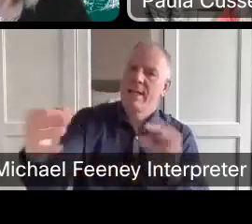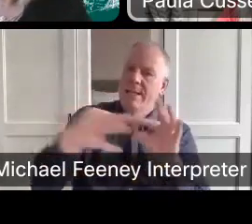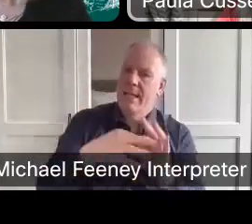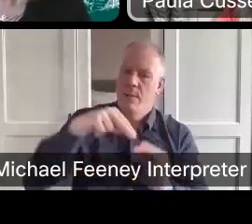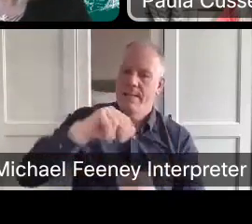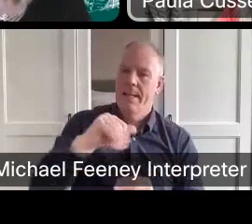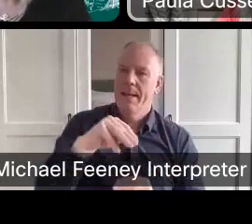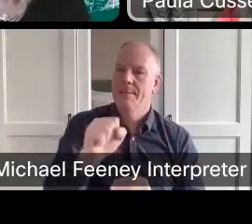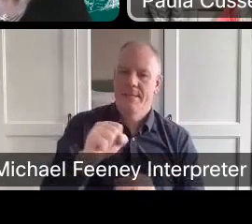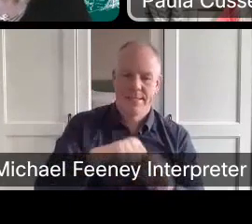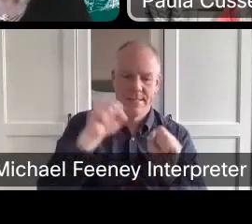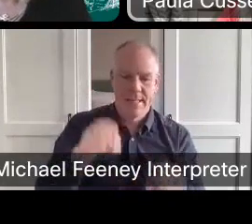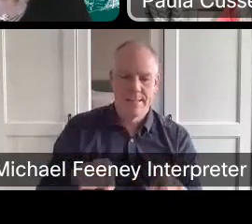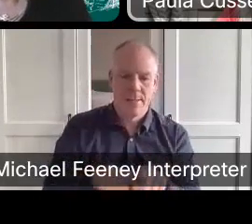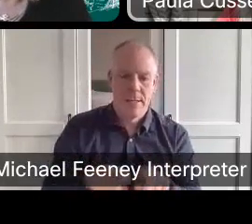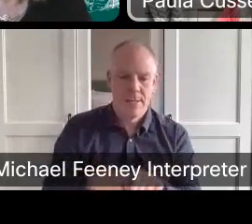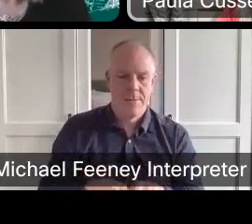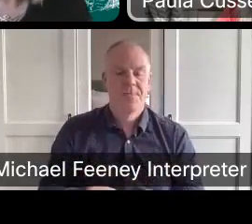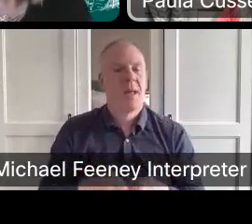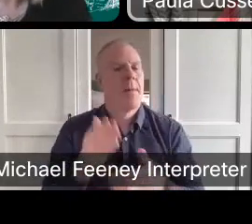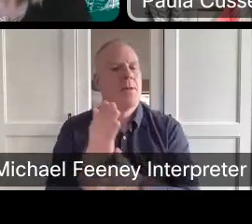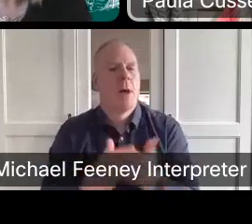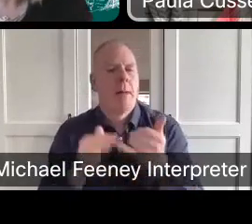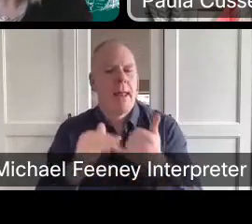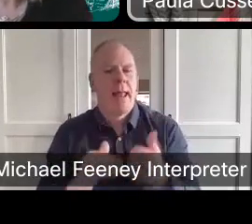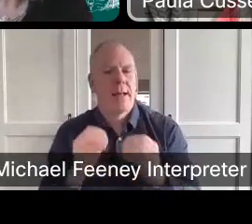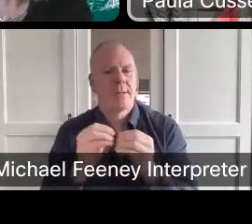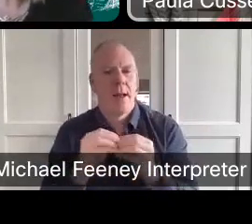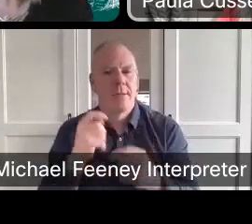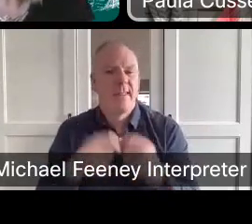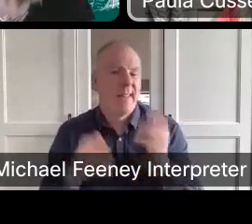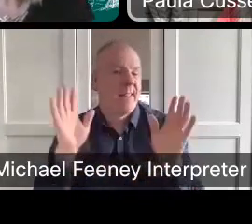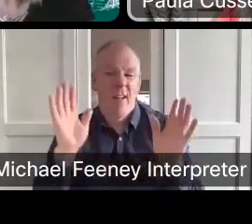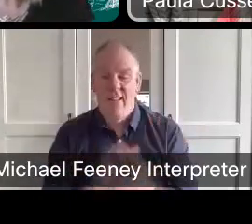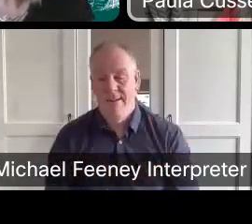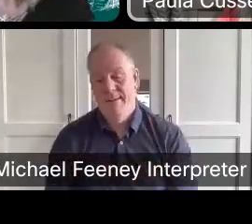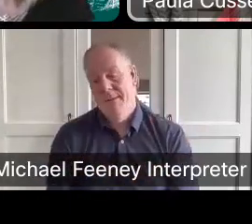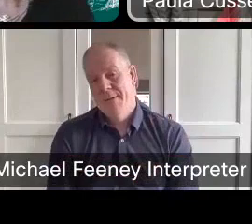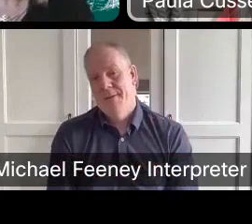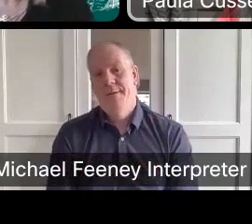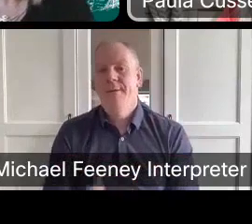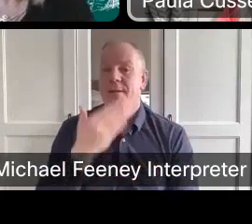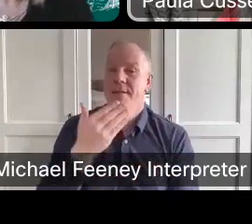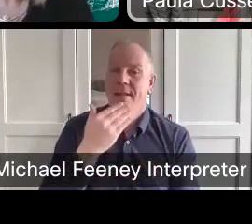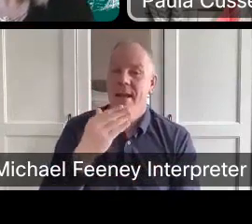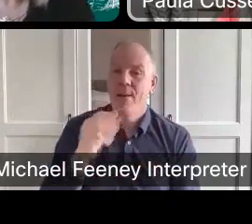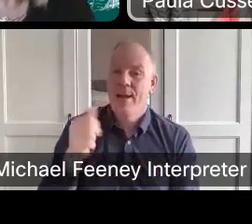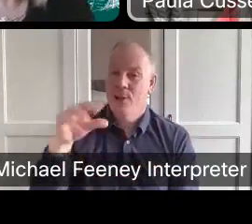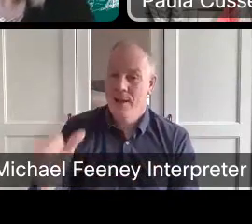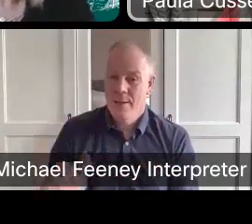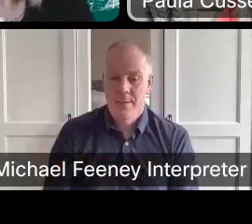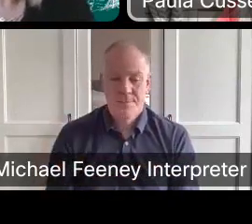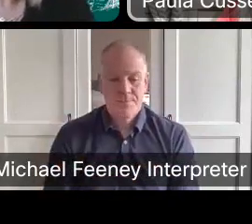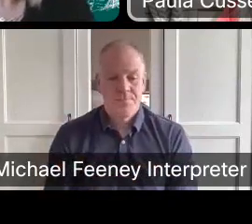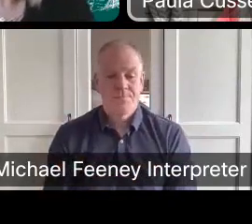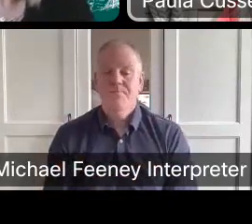well. So just some maybe final comments for the section, Juanita. Brilliant, brilliant. Thanks very much, Angela. And just